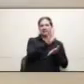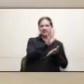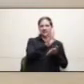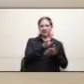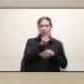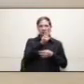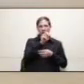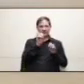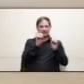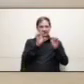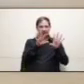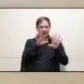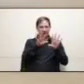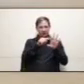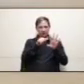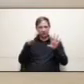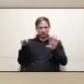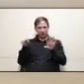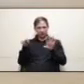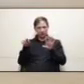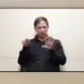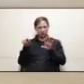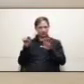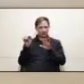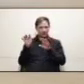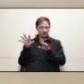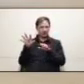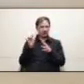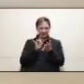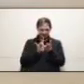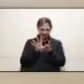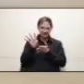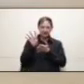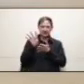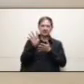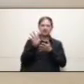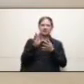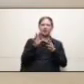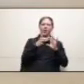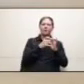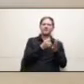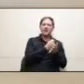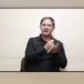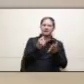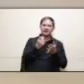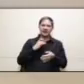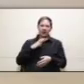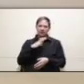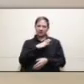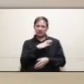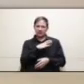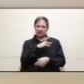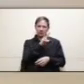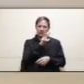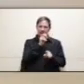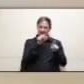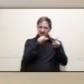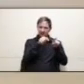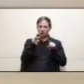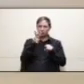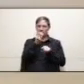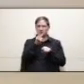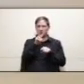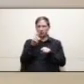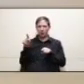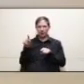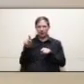to 2012 supervisor in Home Affairs was dismissed. Councillor in 2016 to 2021 disbandment 5 months